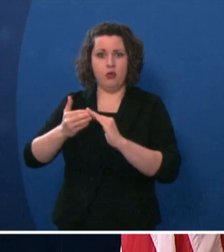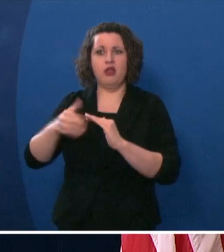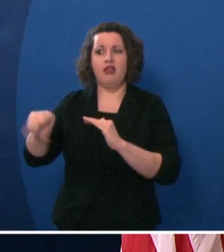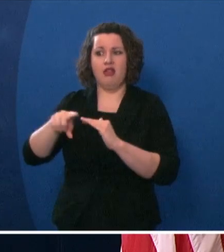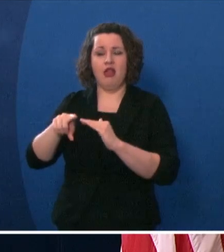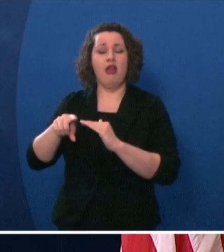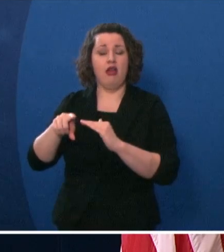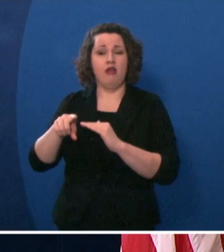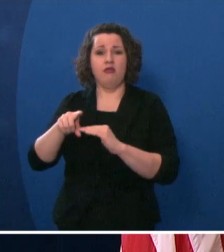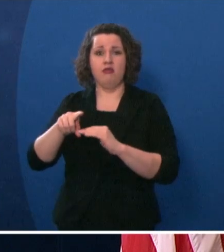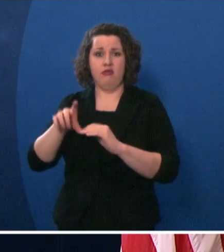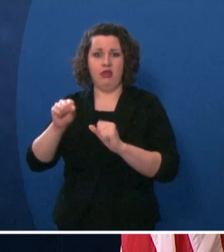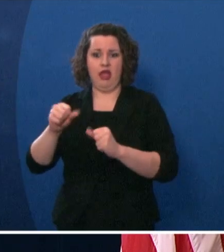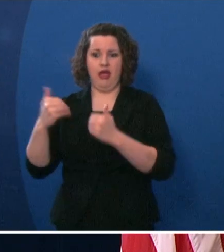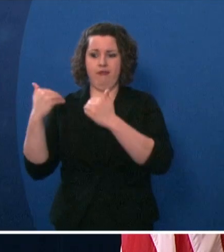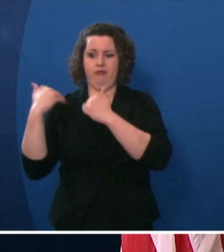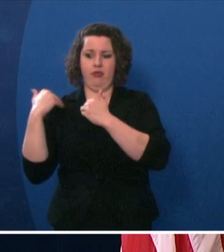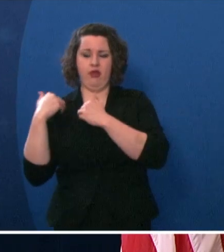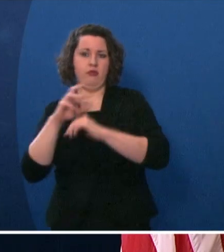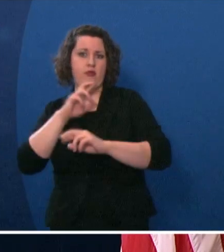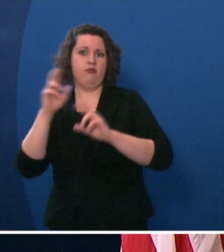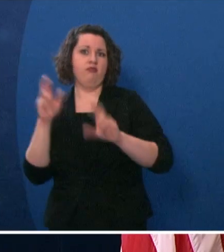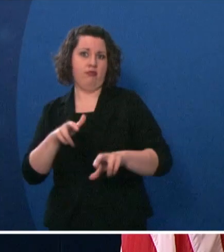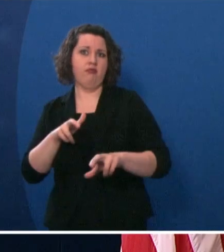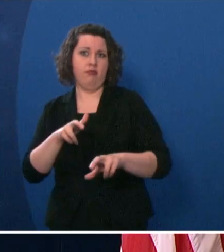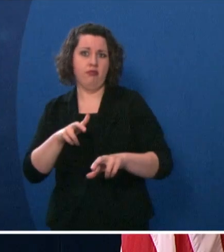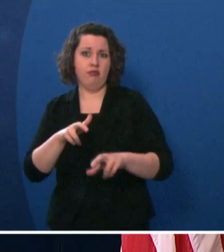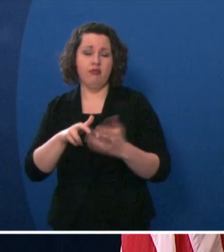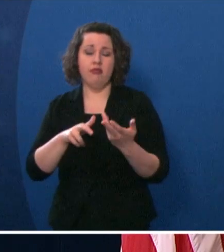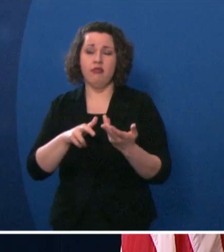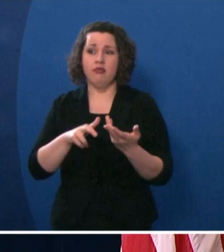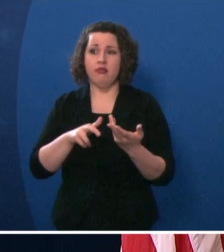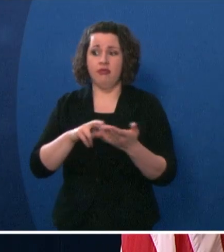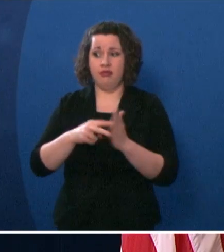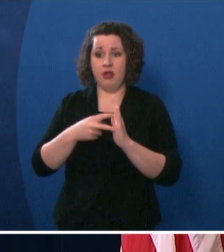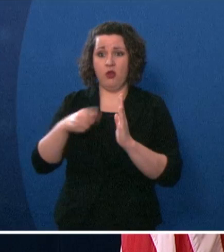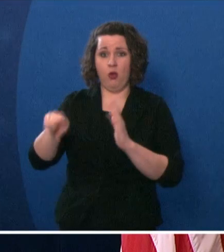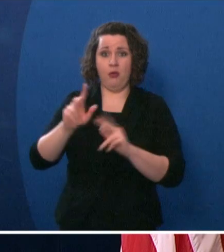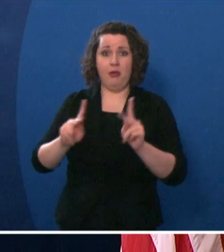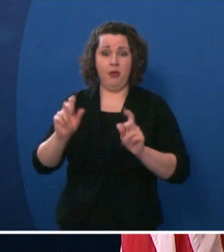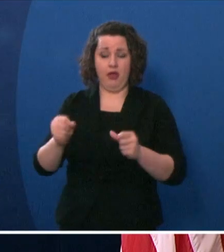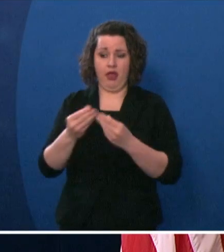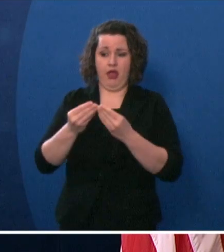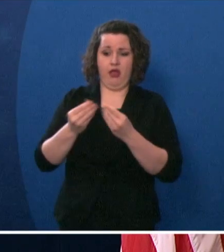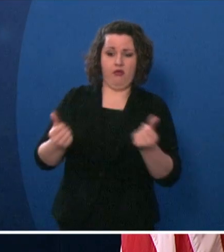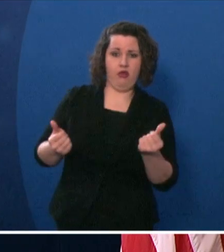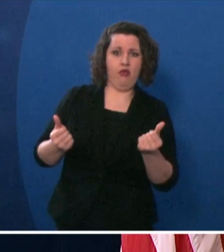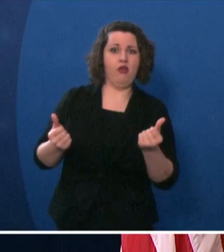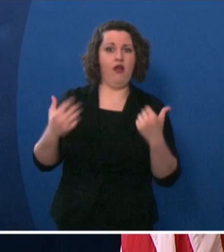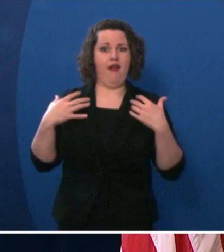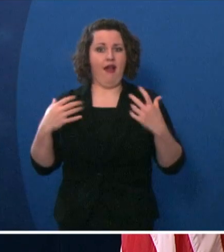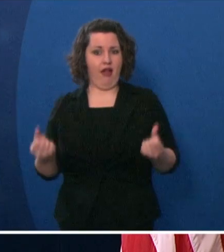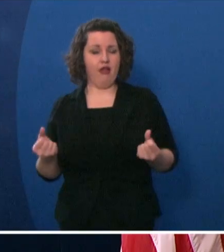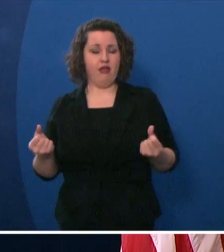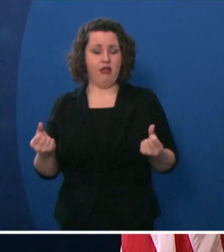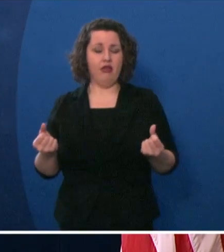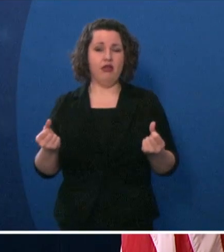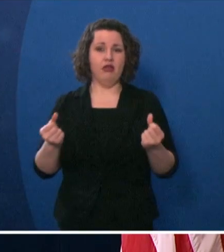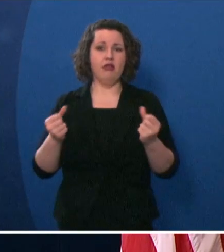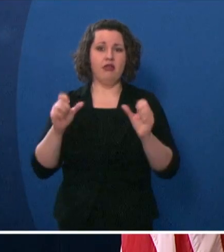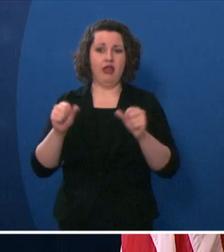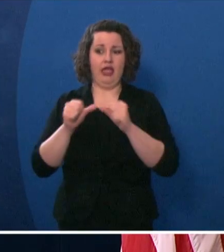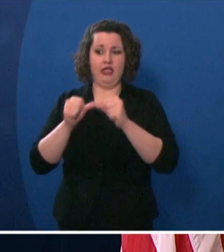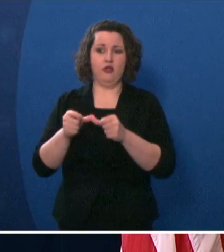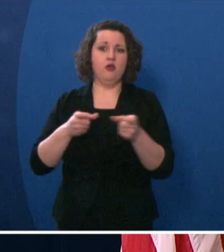respond in a responsible manner and get people, you know, get them recovered and healthy and continue to